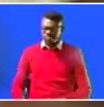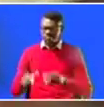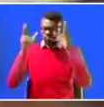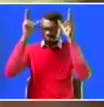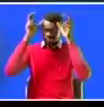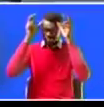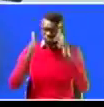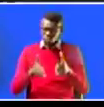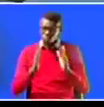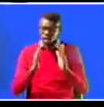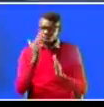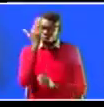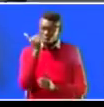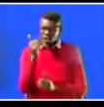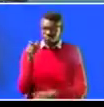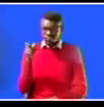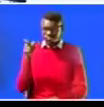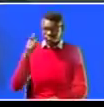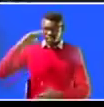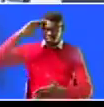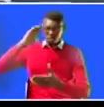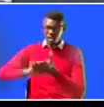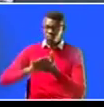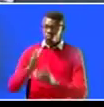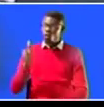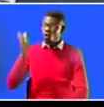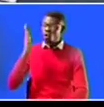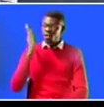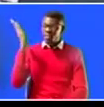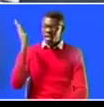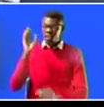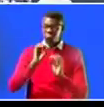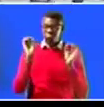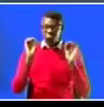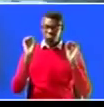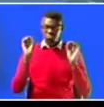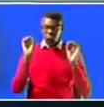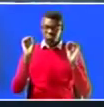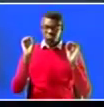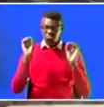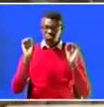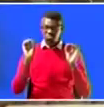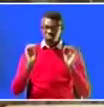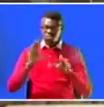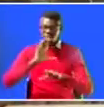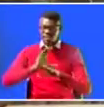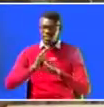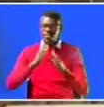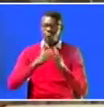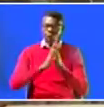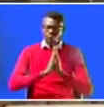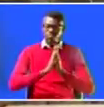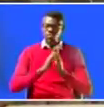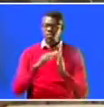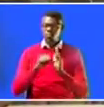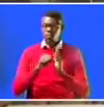the country because Harrison believes that there is no God. There's something wrong with religion. And the position of the atheist